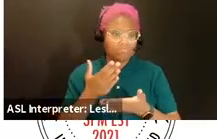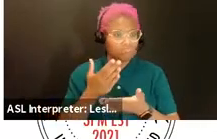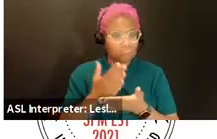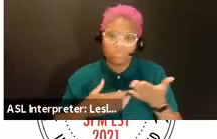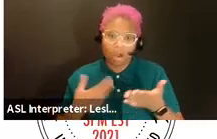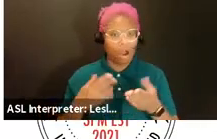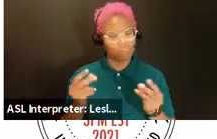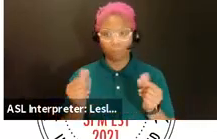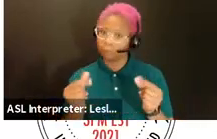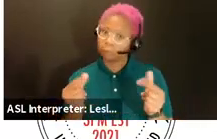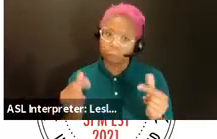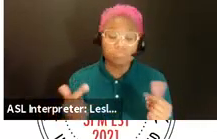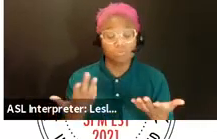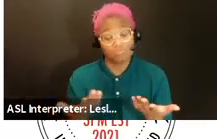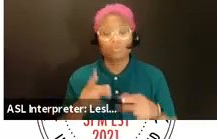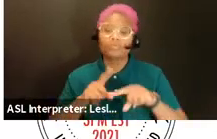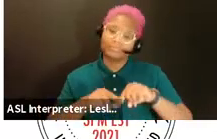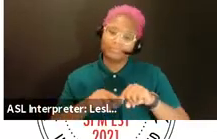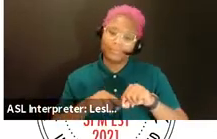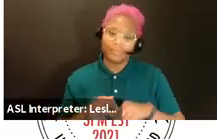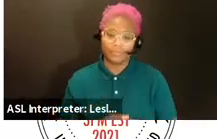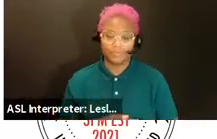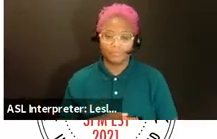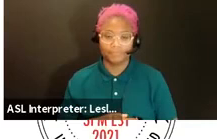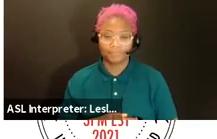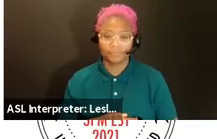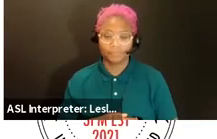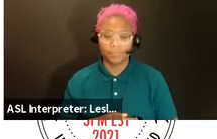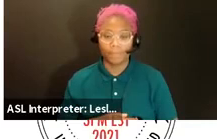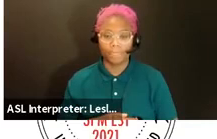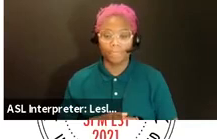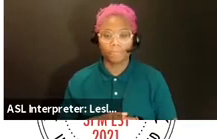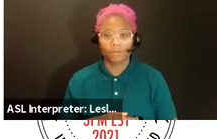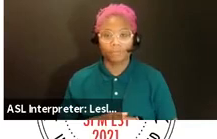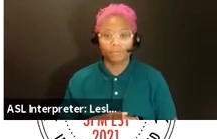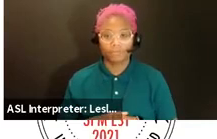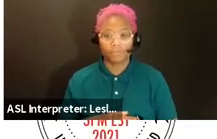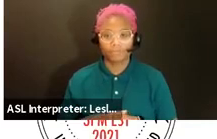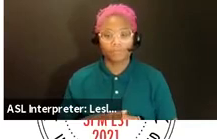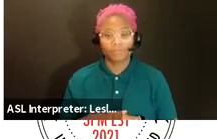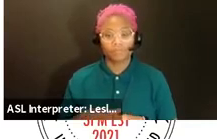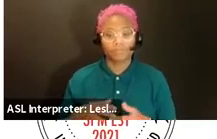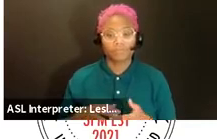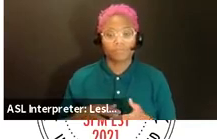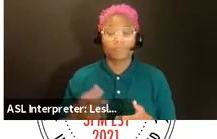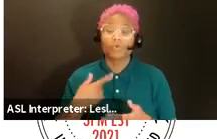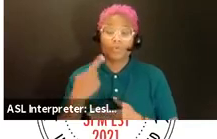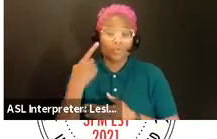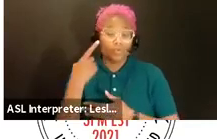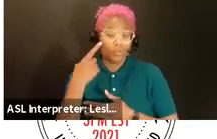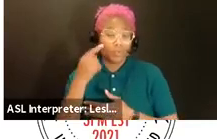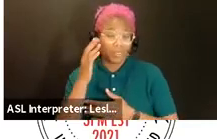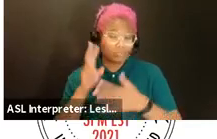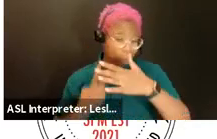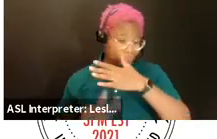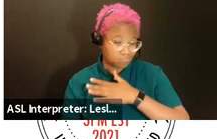are anticipating that we may be seeing significant increases in processing times through the fall. The reason for